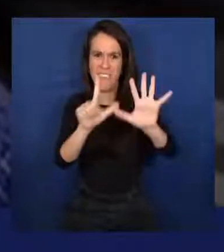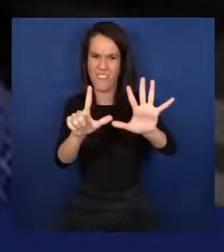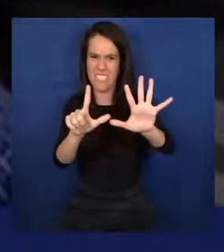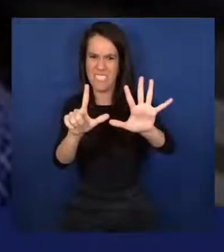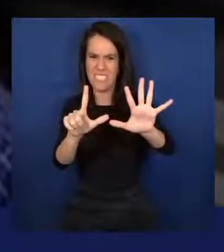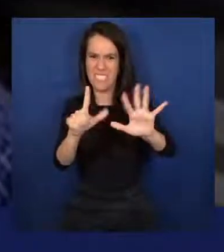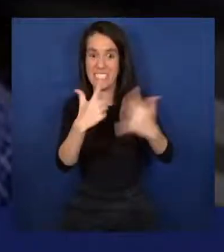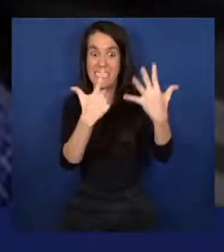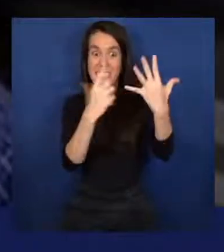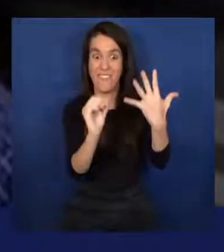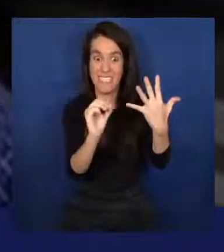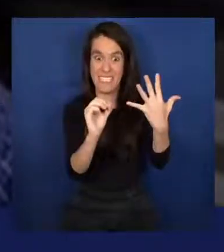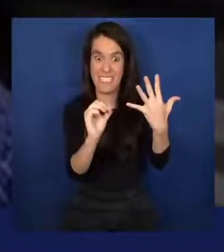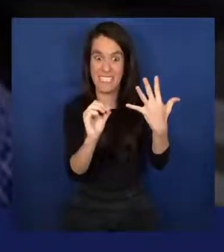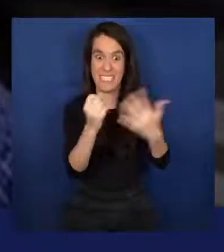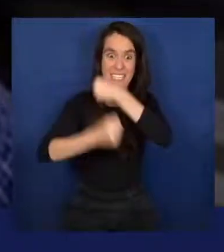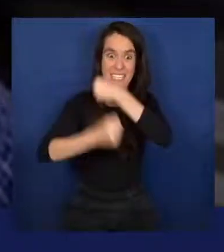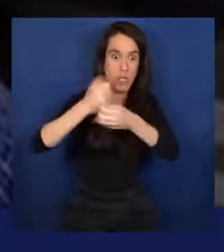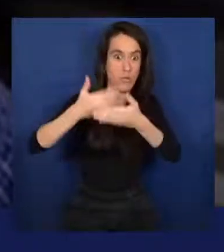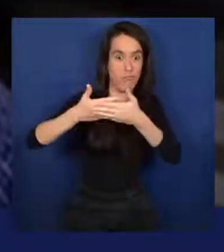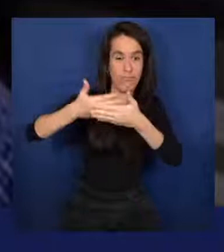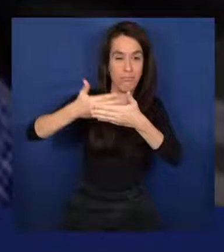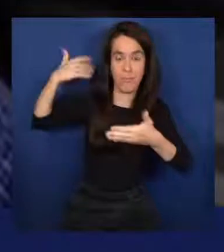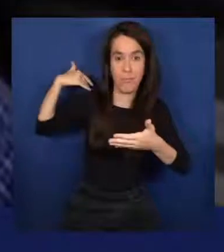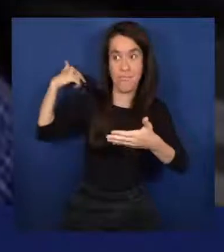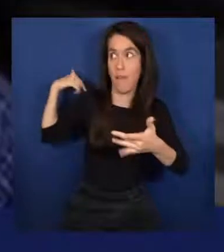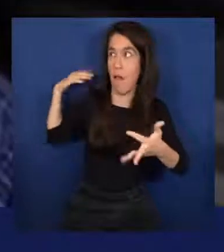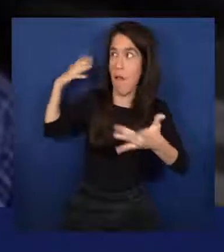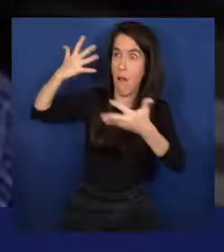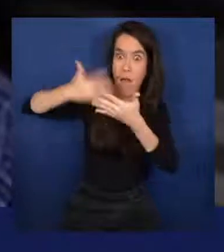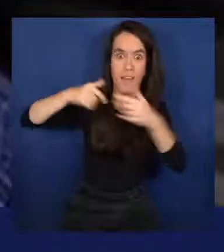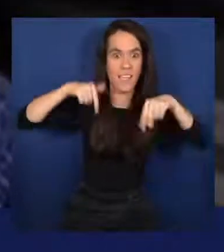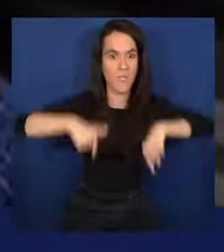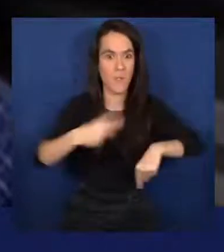have led us to this moment in 2020.